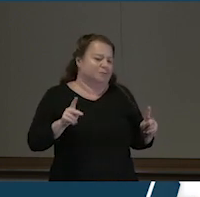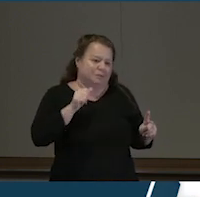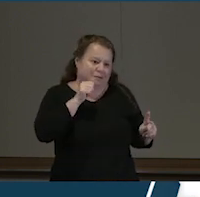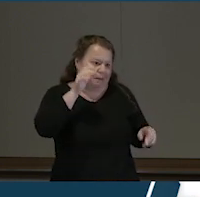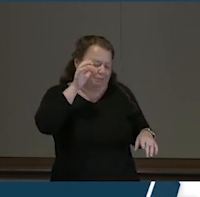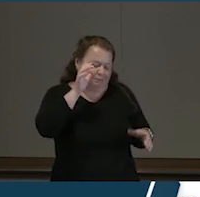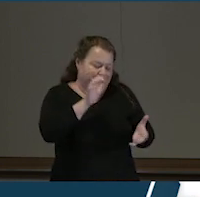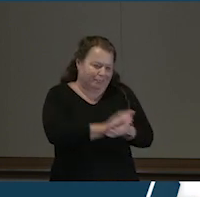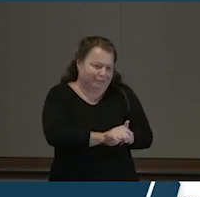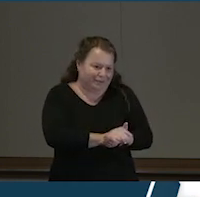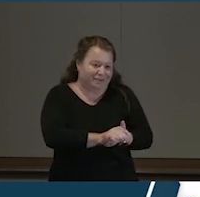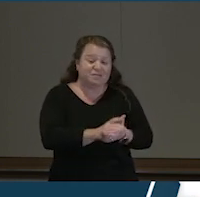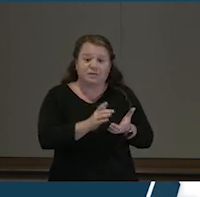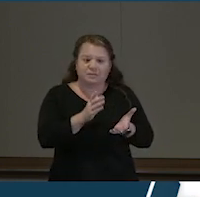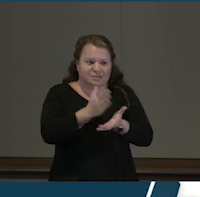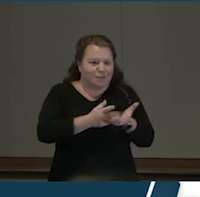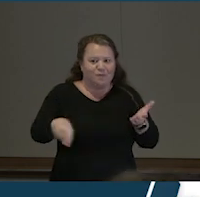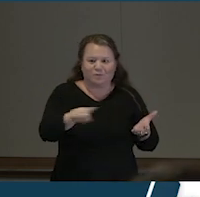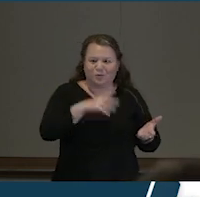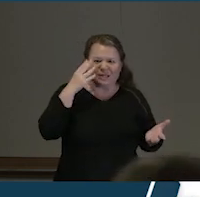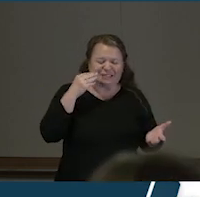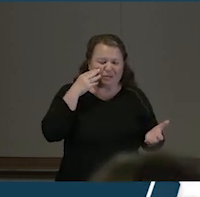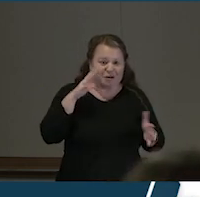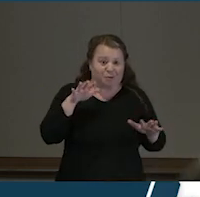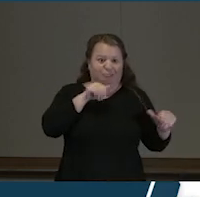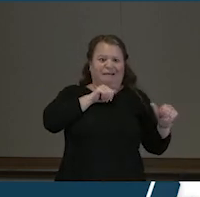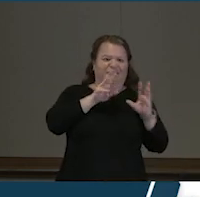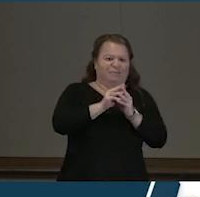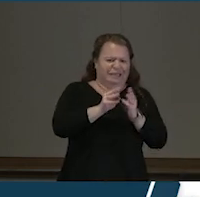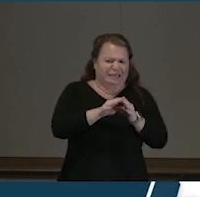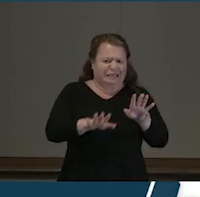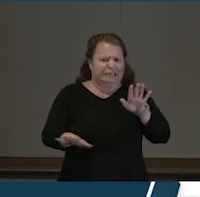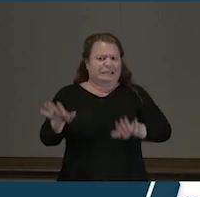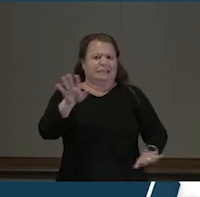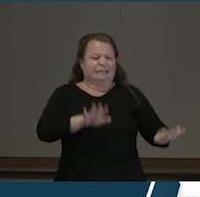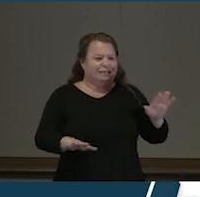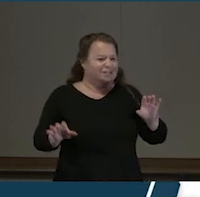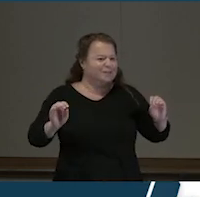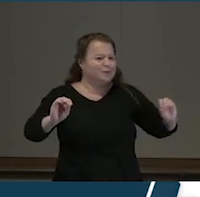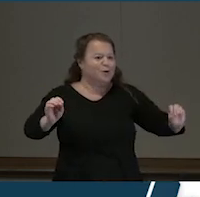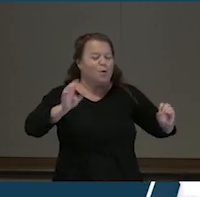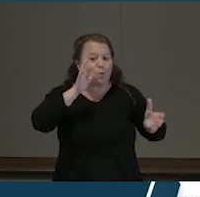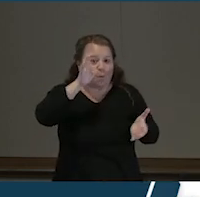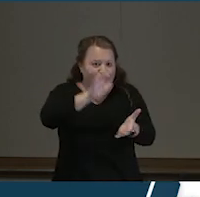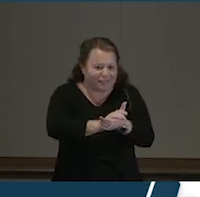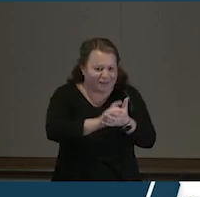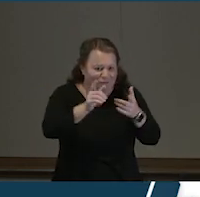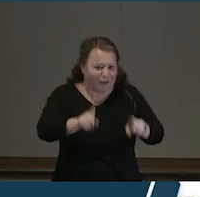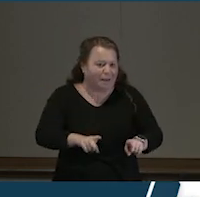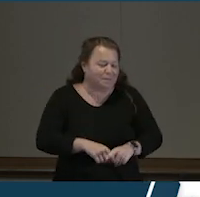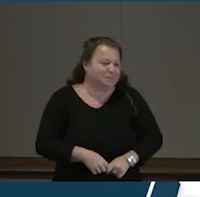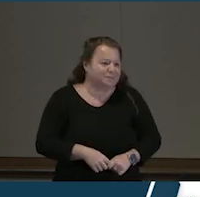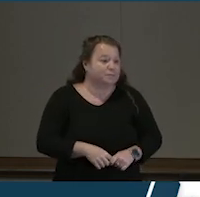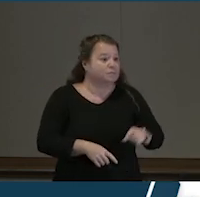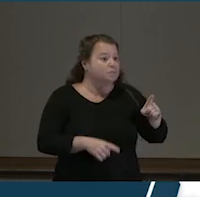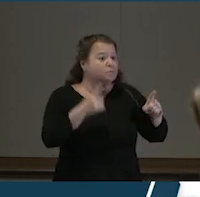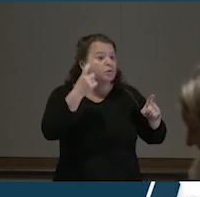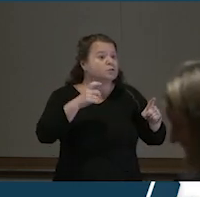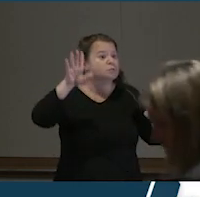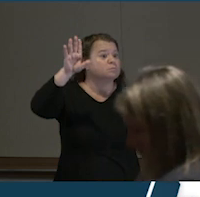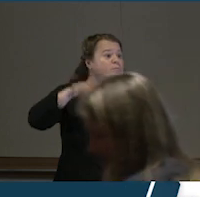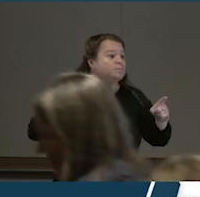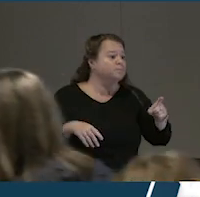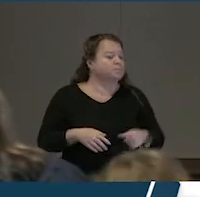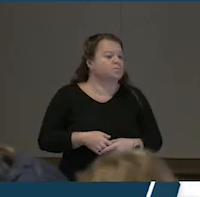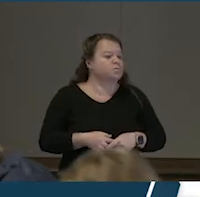You guys who live it, sometimes you walk out of those meetings and you're like, nobody's gonna believe it when I tell them what's happened. So, did you have a question? No, I was